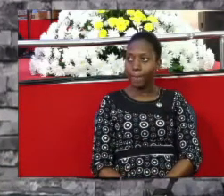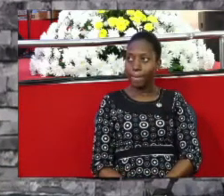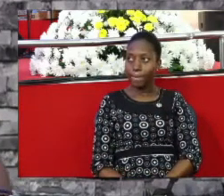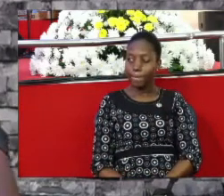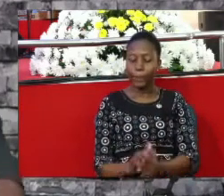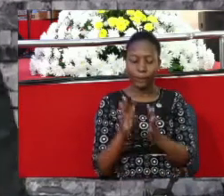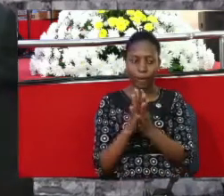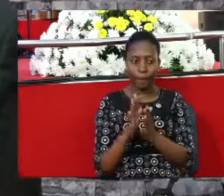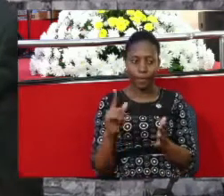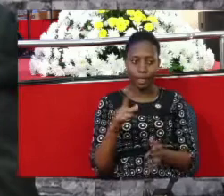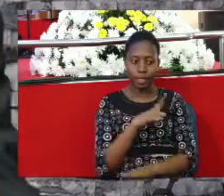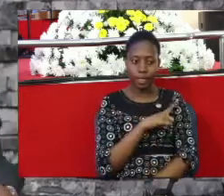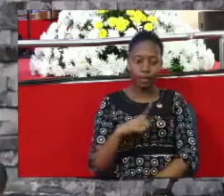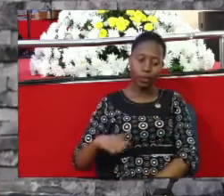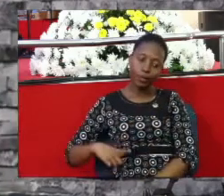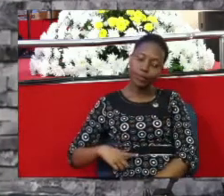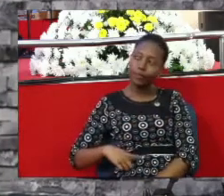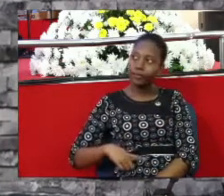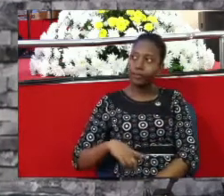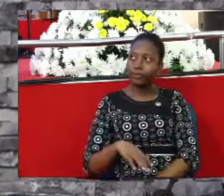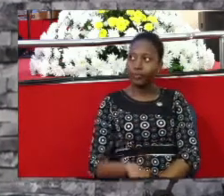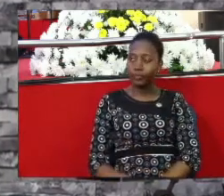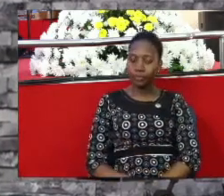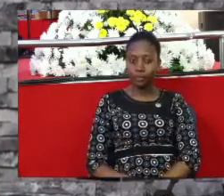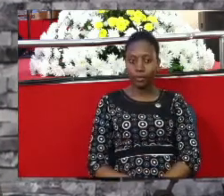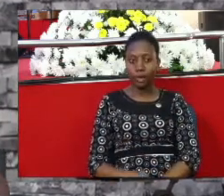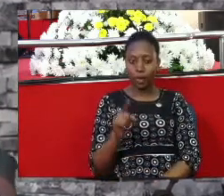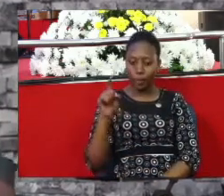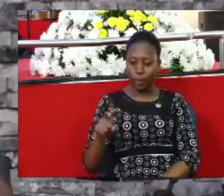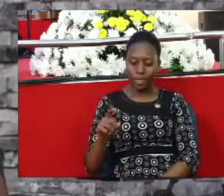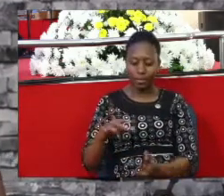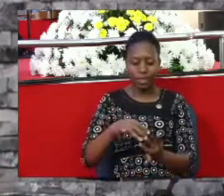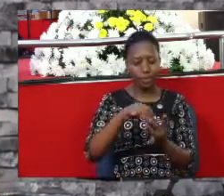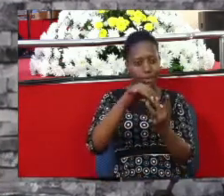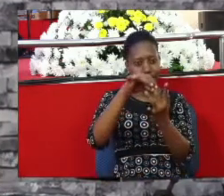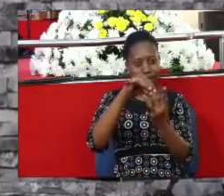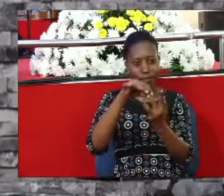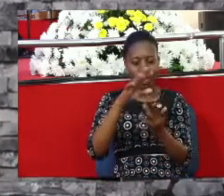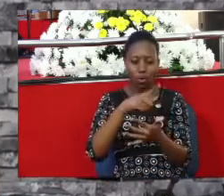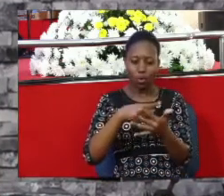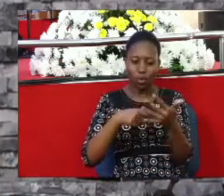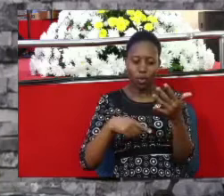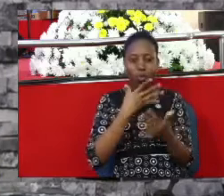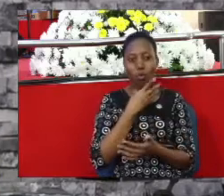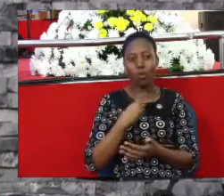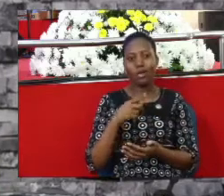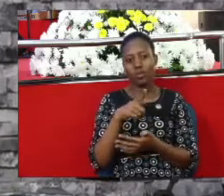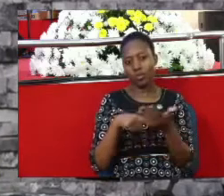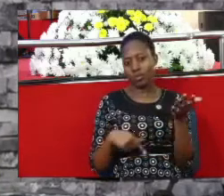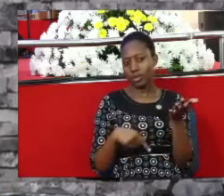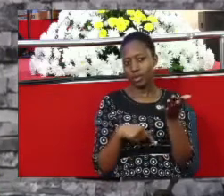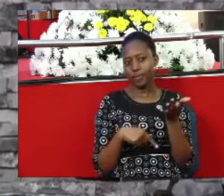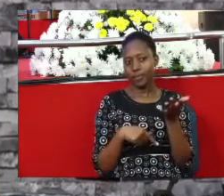Yesu asifiwe. So when I'm telling him, I have to be specific. God, this is the direction that I want you. So